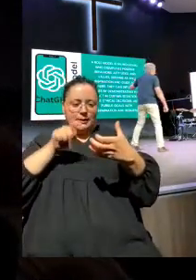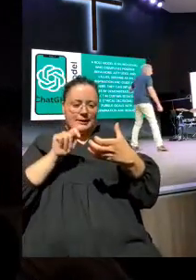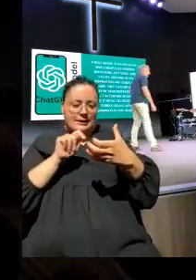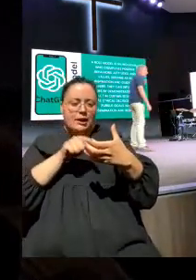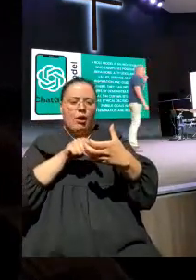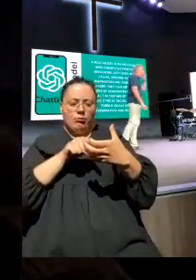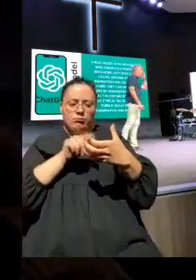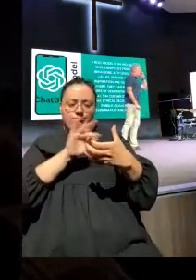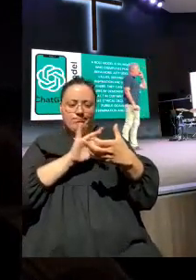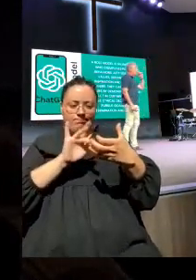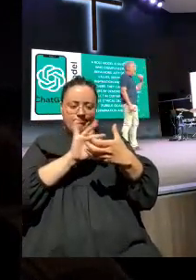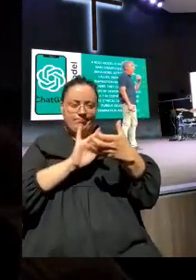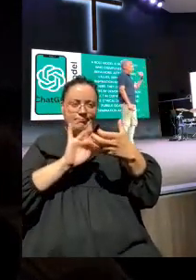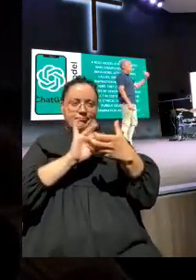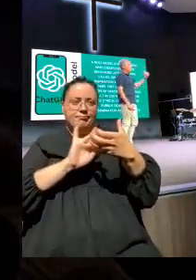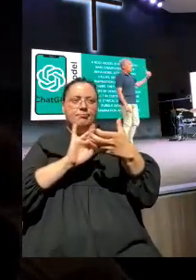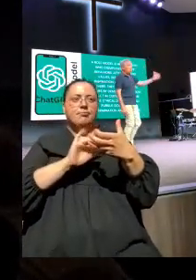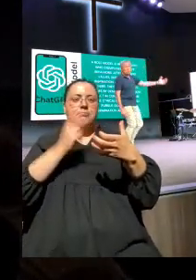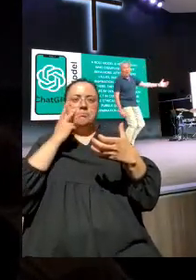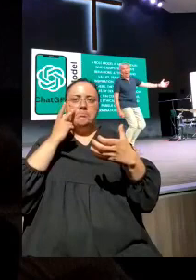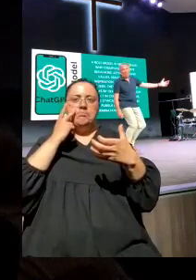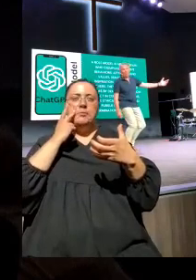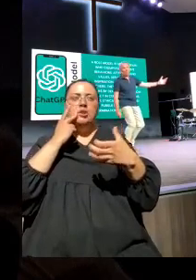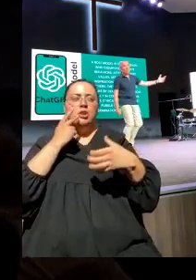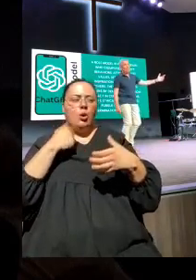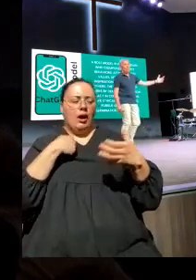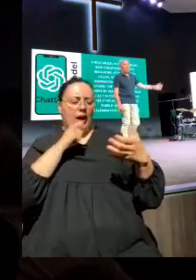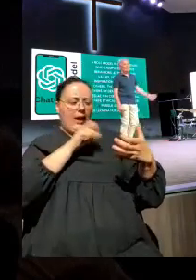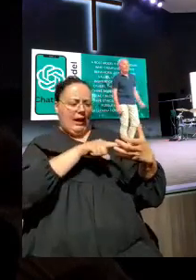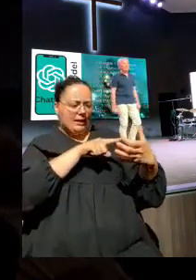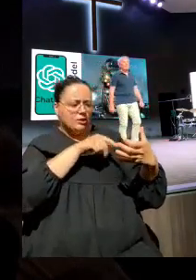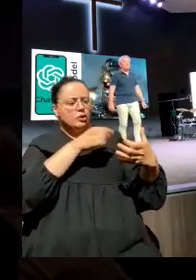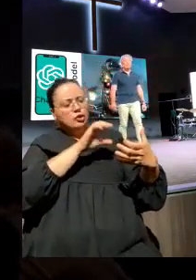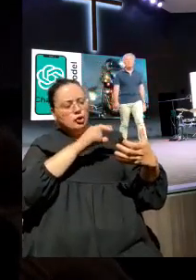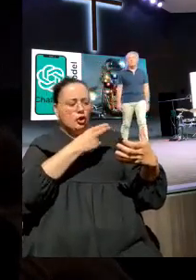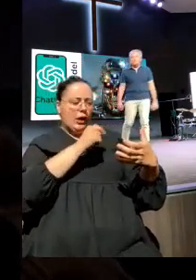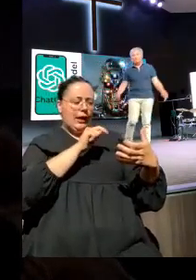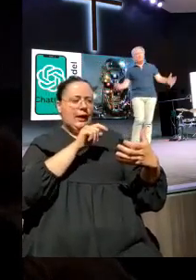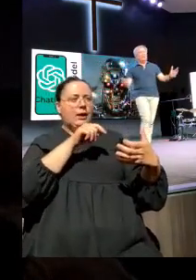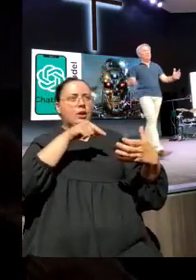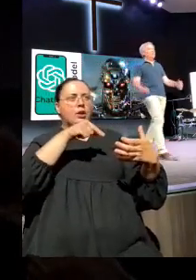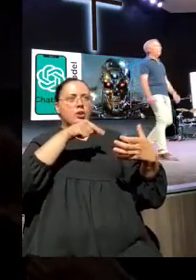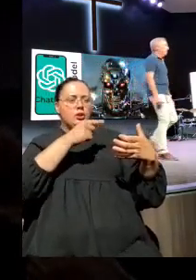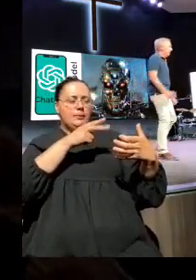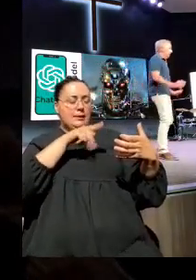asked ChatGPT, do you have a role model? And it gave me this picture, right?